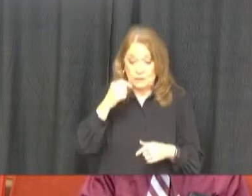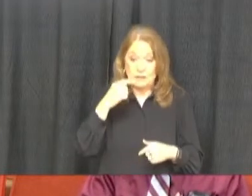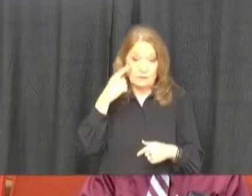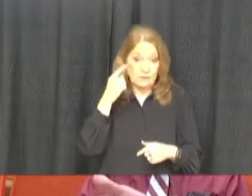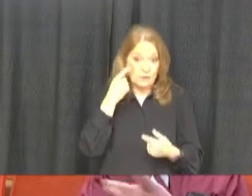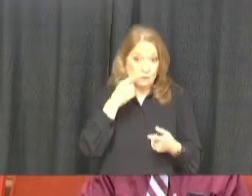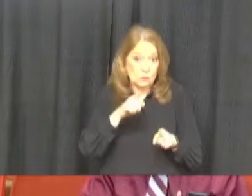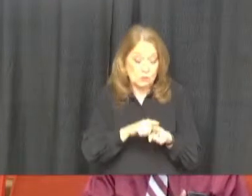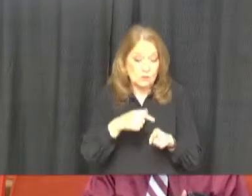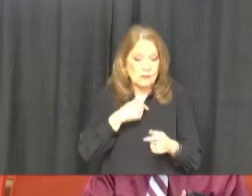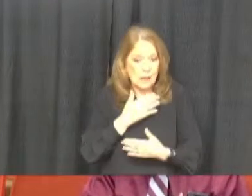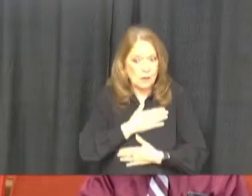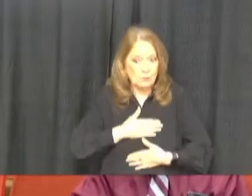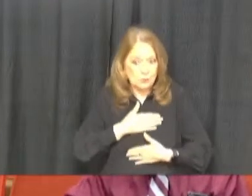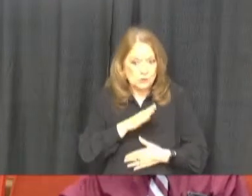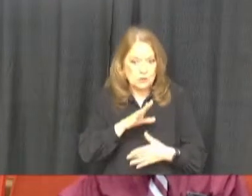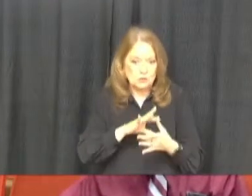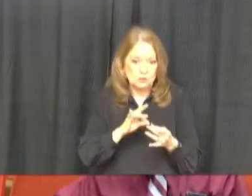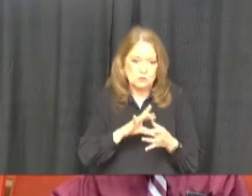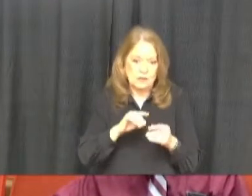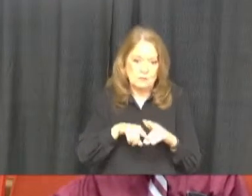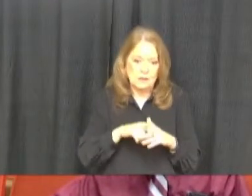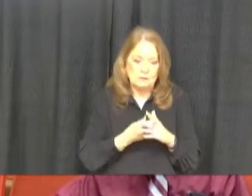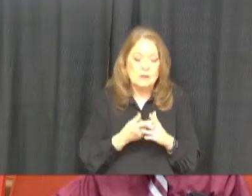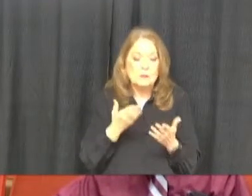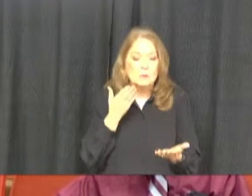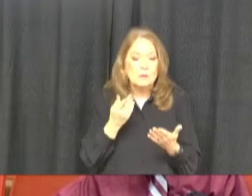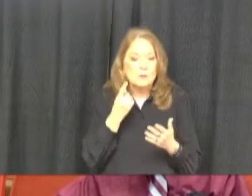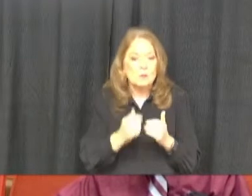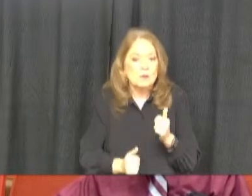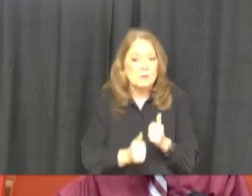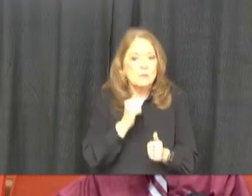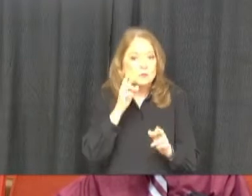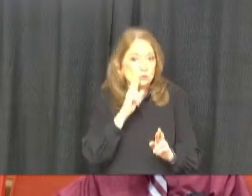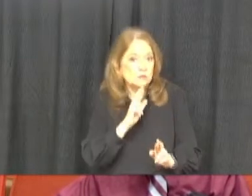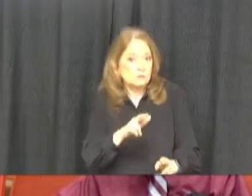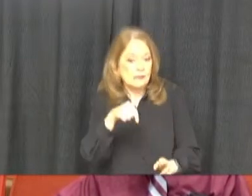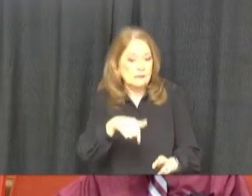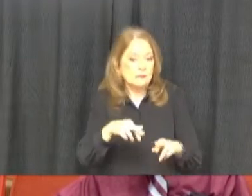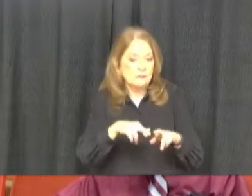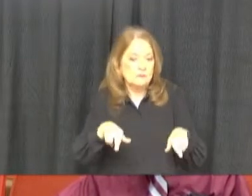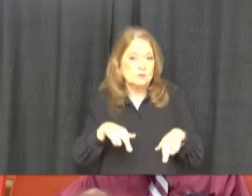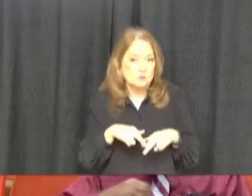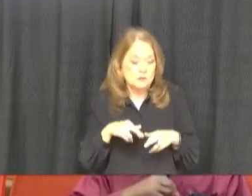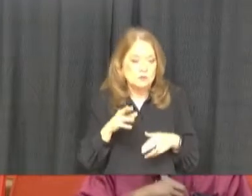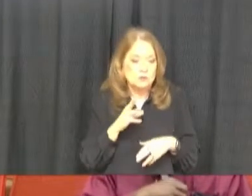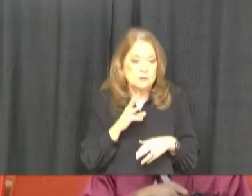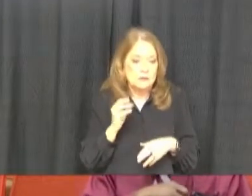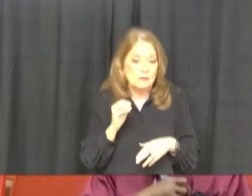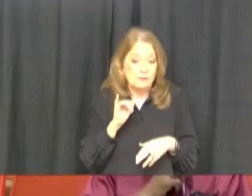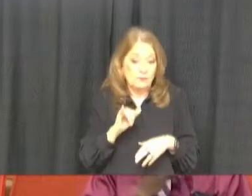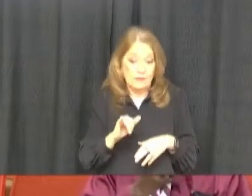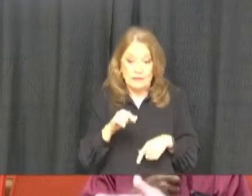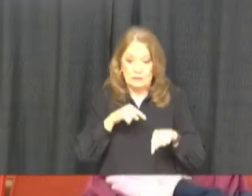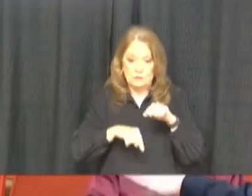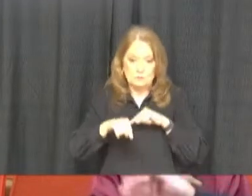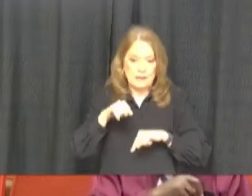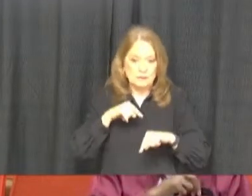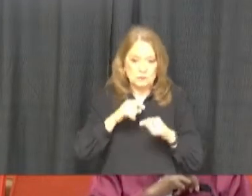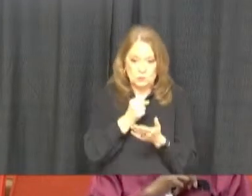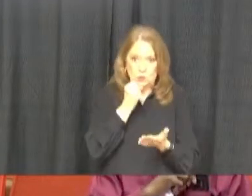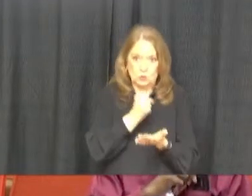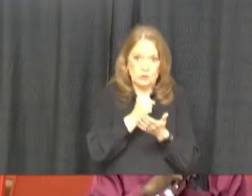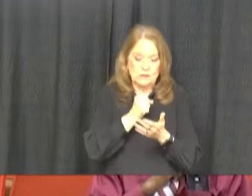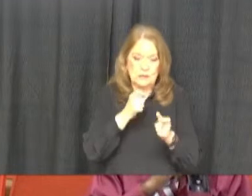think you would agree, and I appreciate your statement in the beginning, probably one of the most respected in this region. And that goes back to